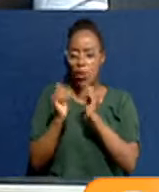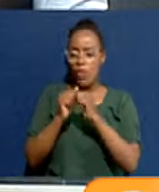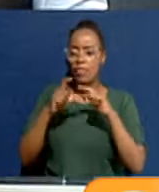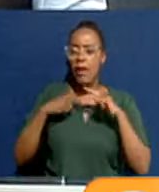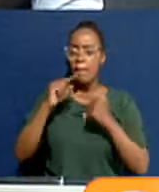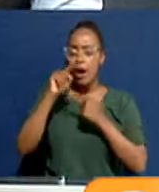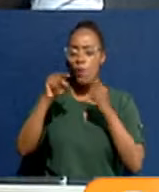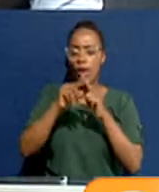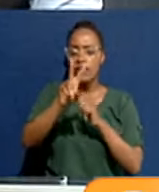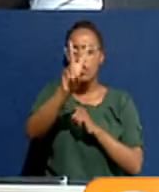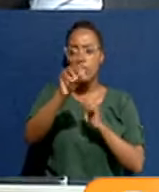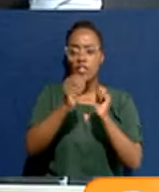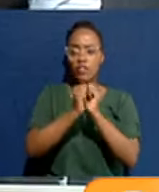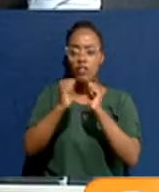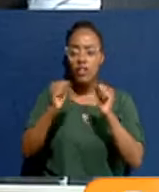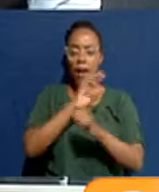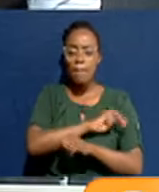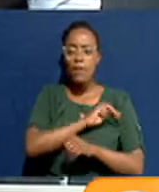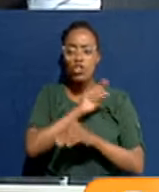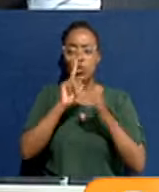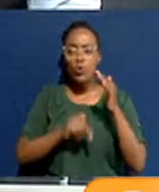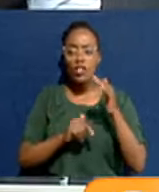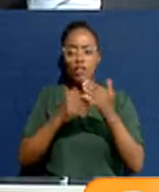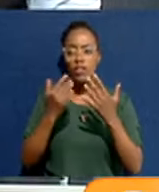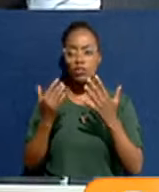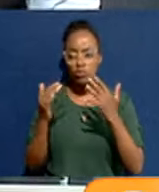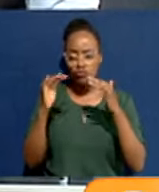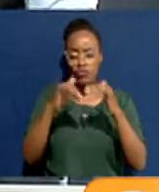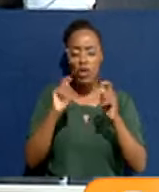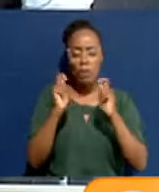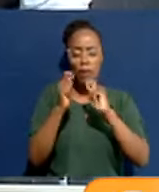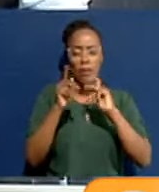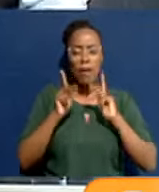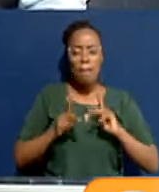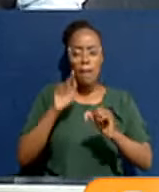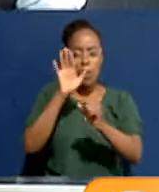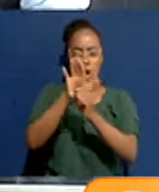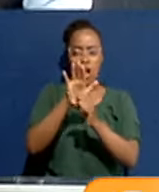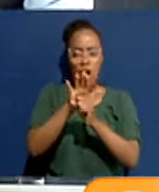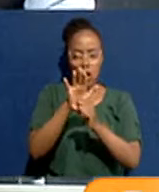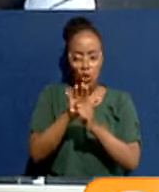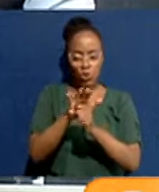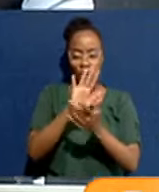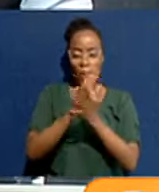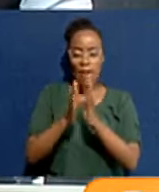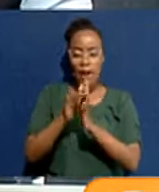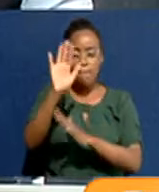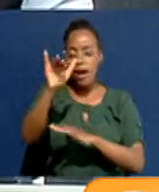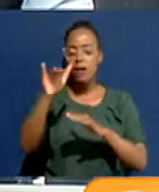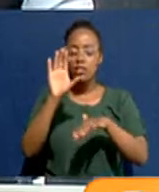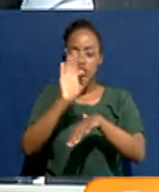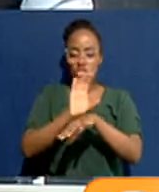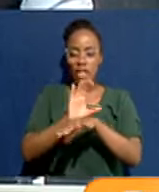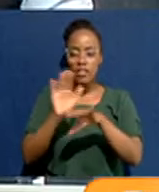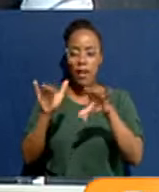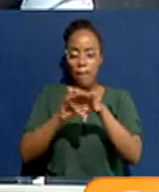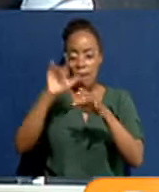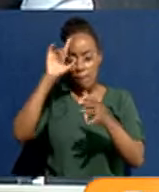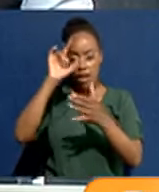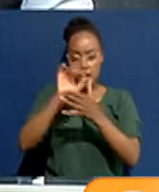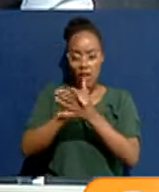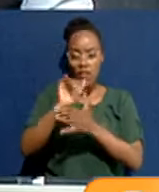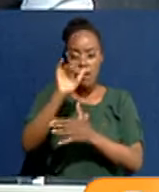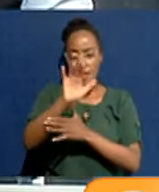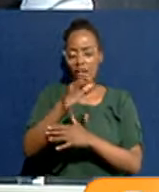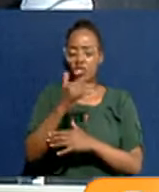in 2015, whose mission was to convert as many people as possible to be his followers and believers of his